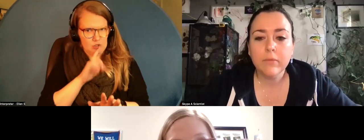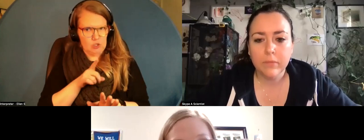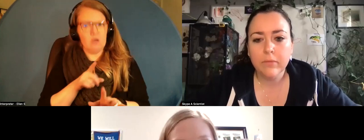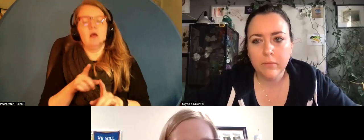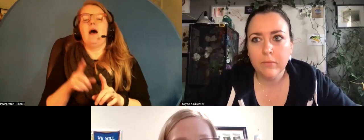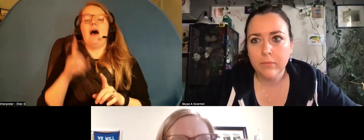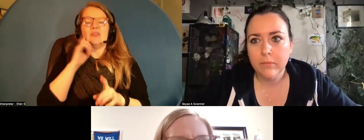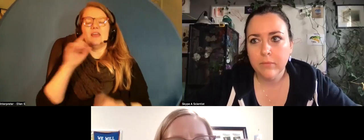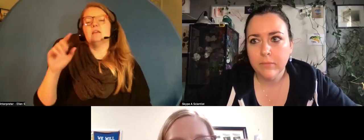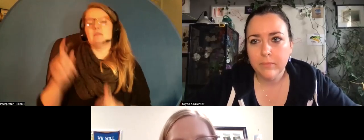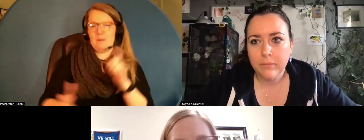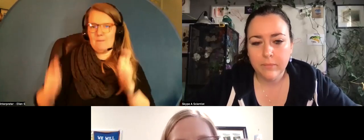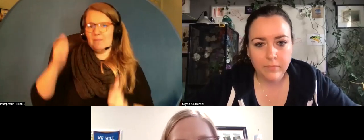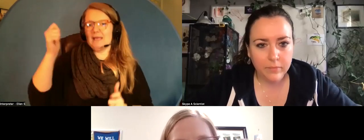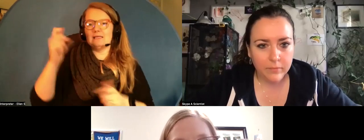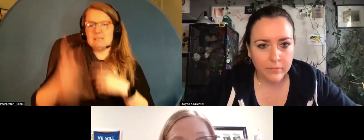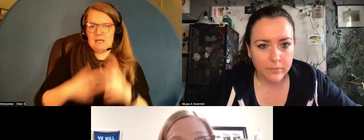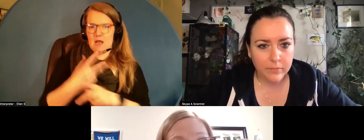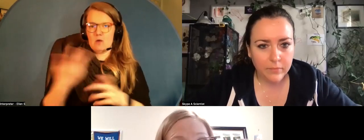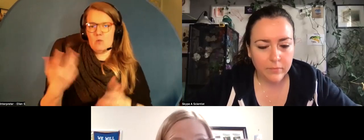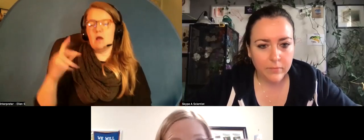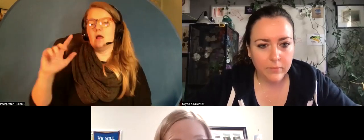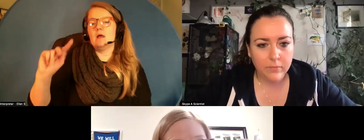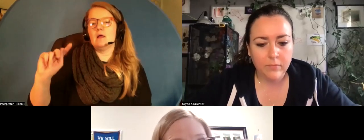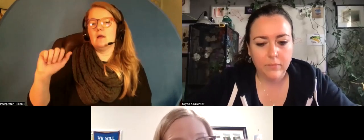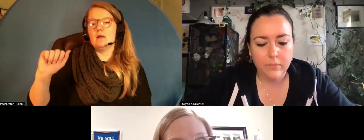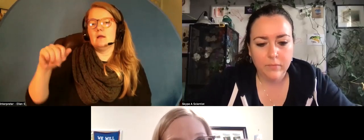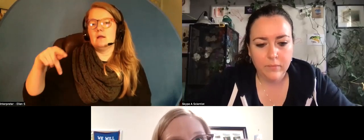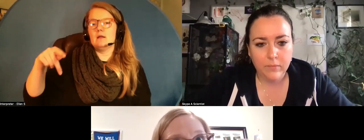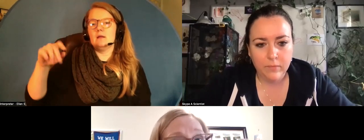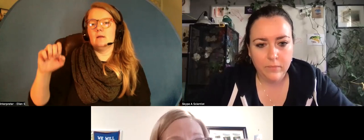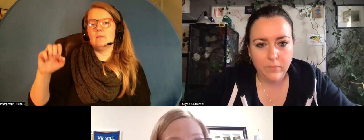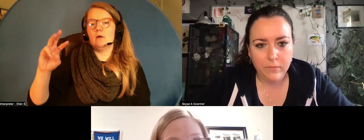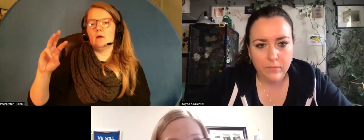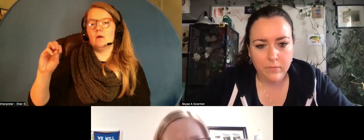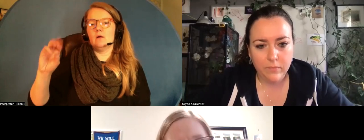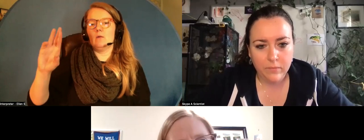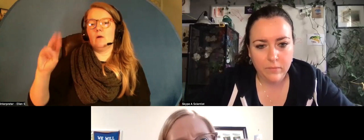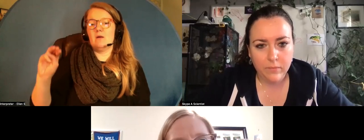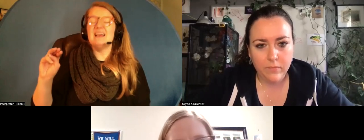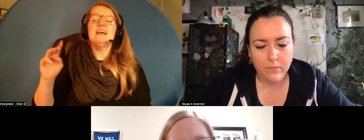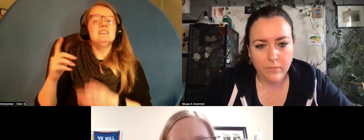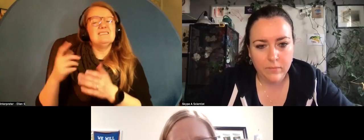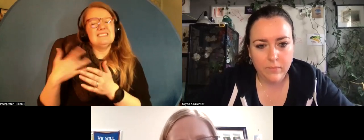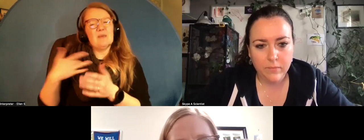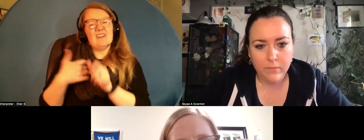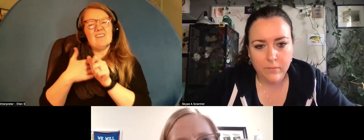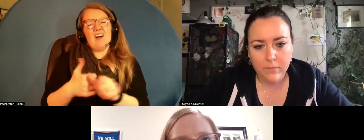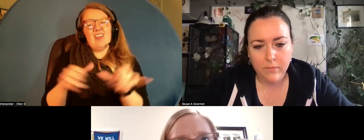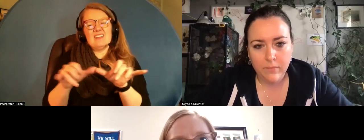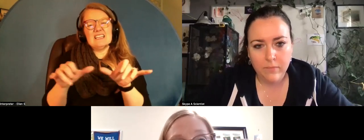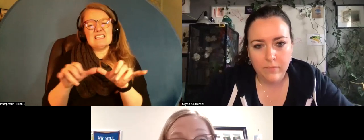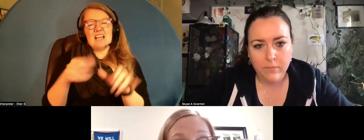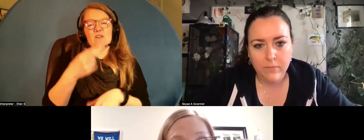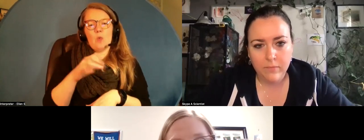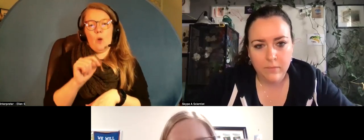can be the largest parasites. And so oftentimes they kind of mirror the size of their host. So I've seen videos of